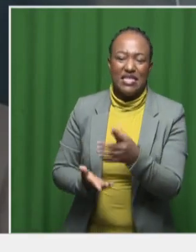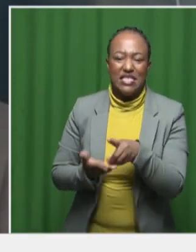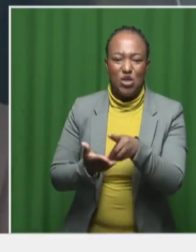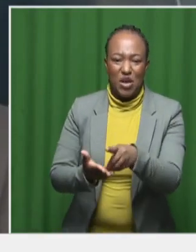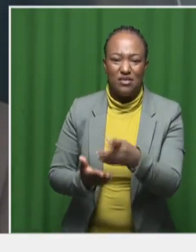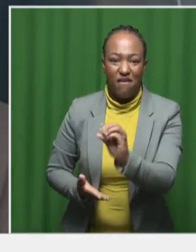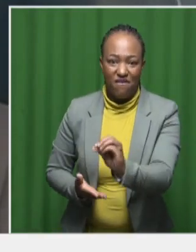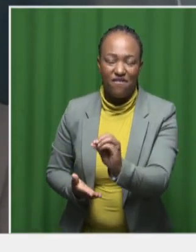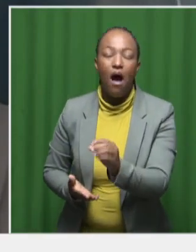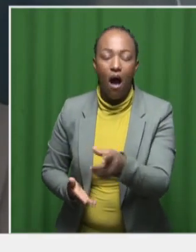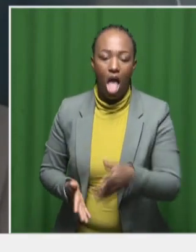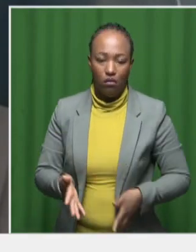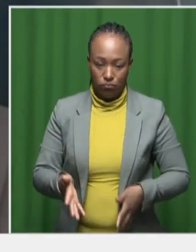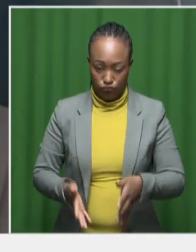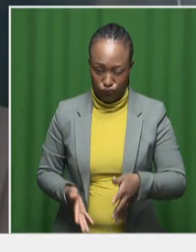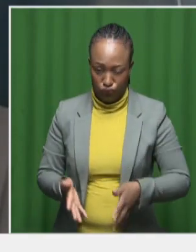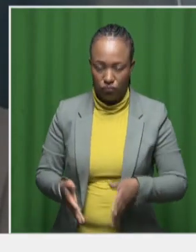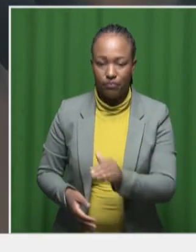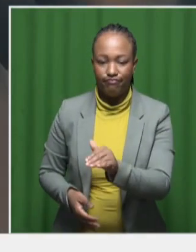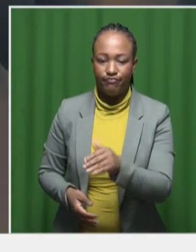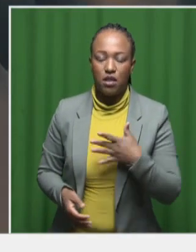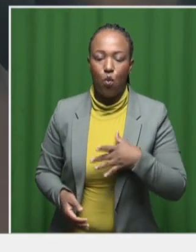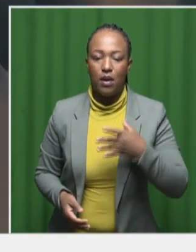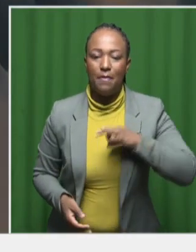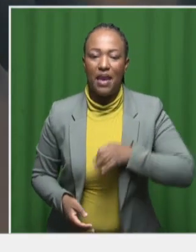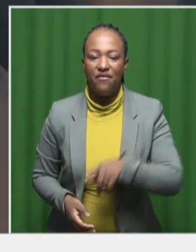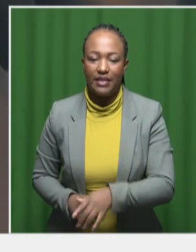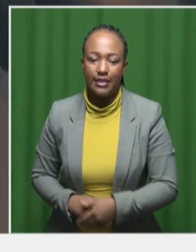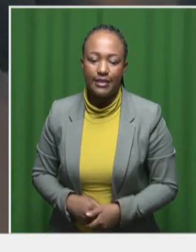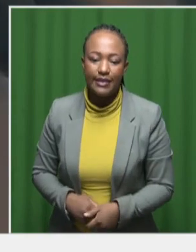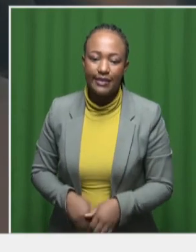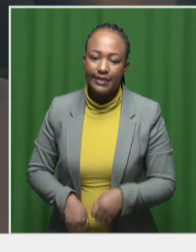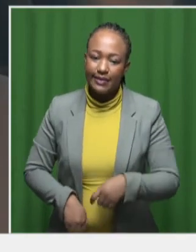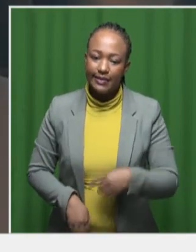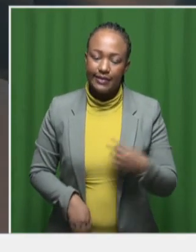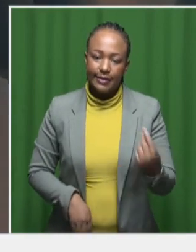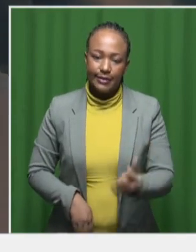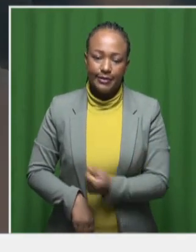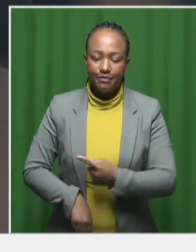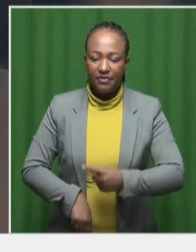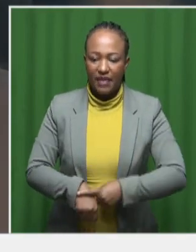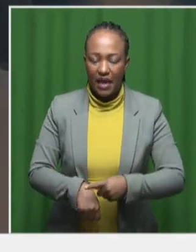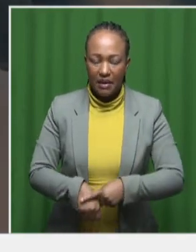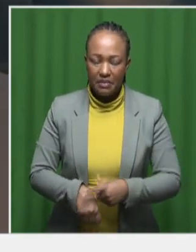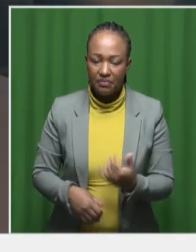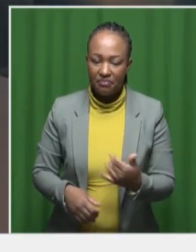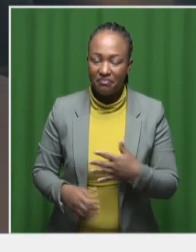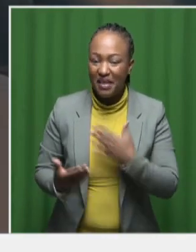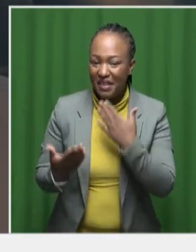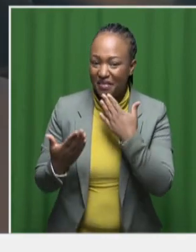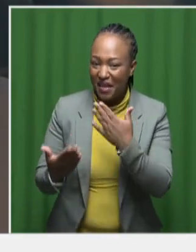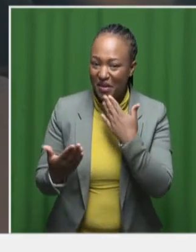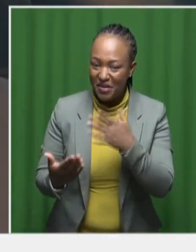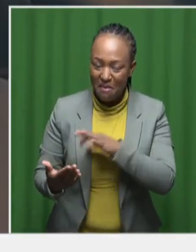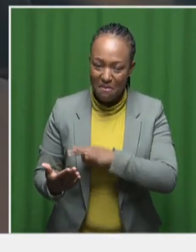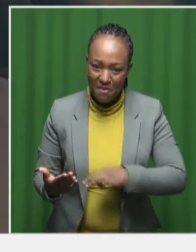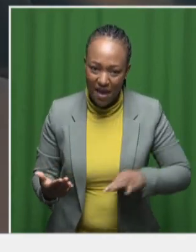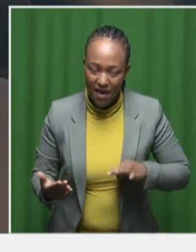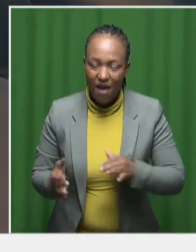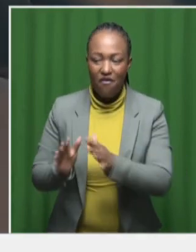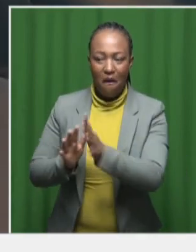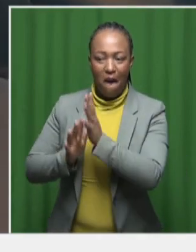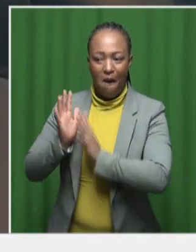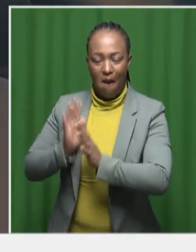donation that is made available for that purpose. All right, we unfortunately have to leave it there. But Mayor, thank you for talking to us. Thanks for coming through. And